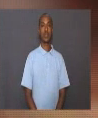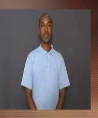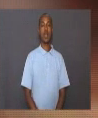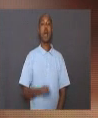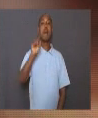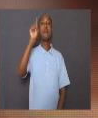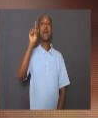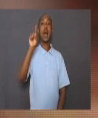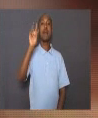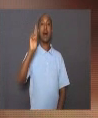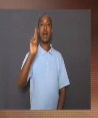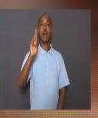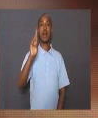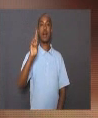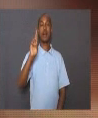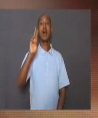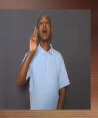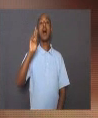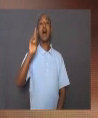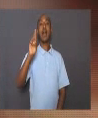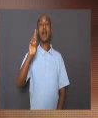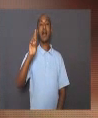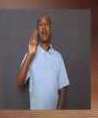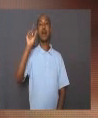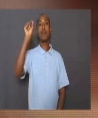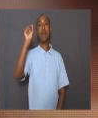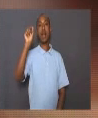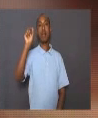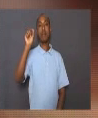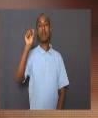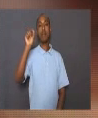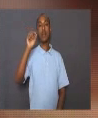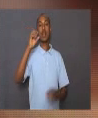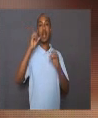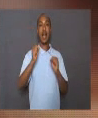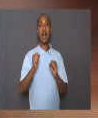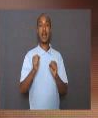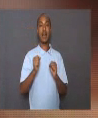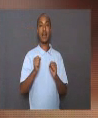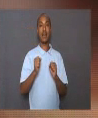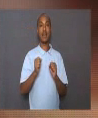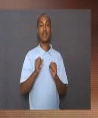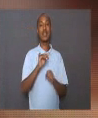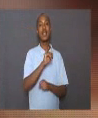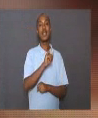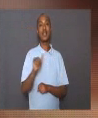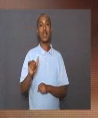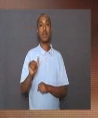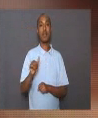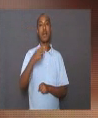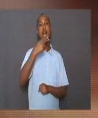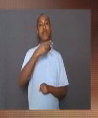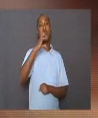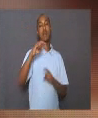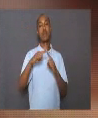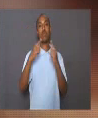RCOR prime, where R and R prime can either be the same